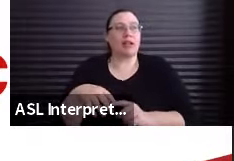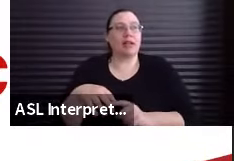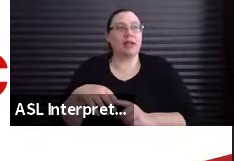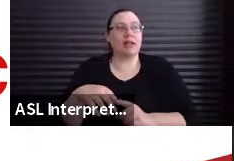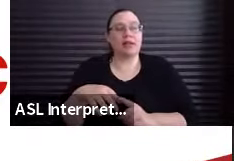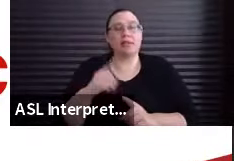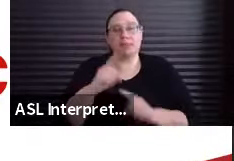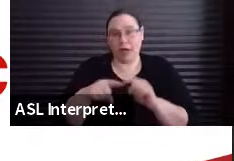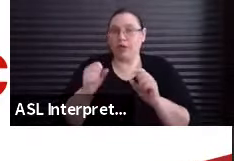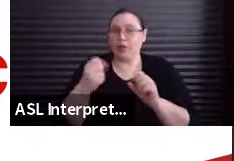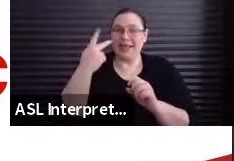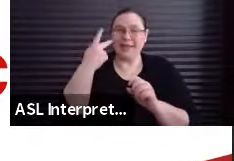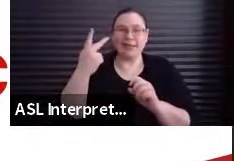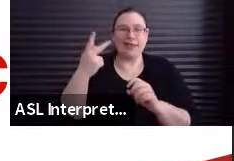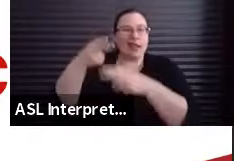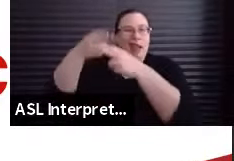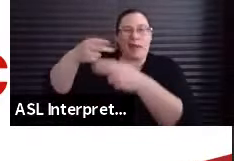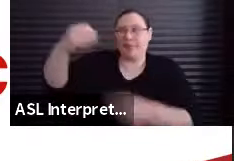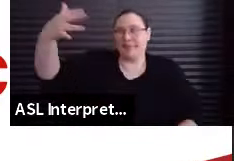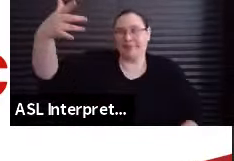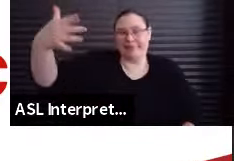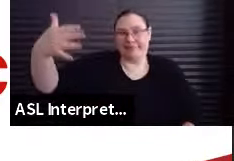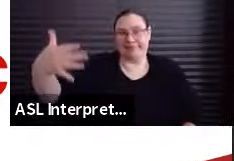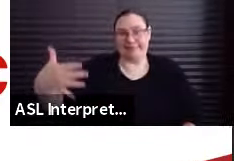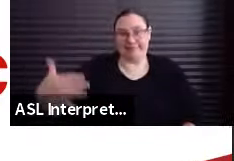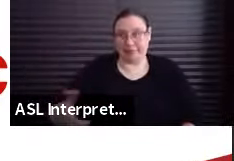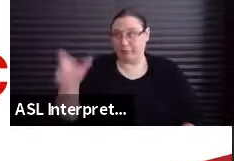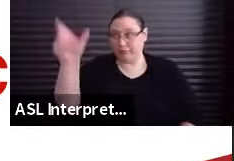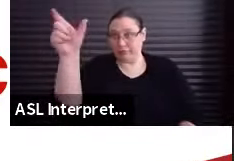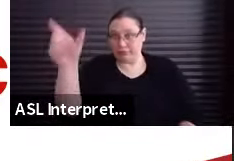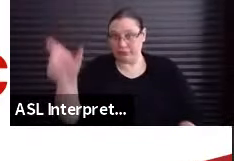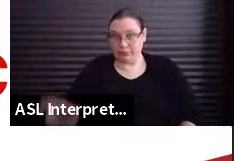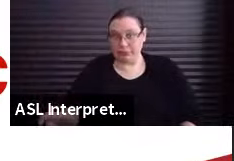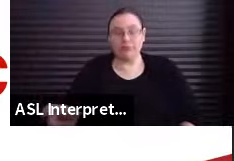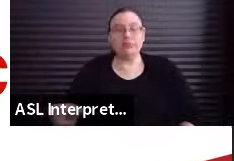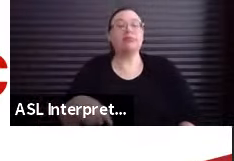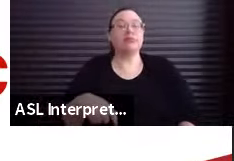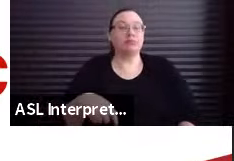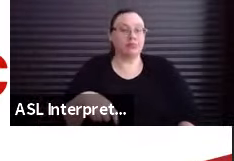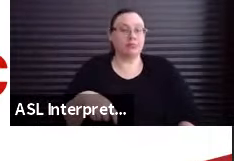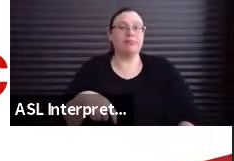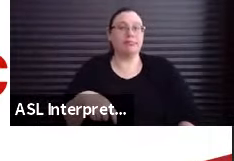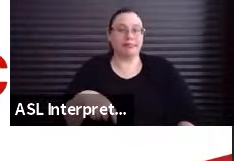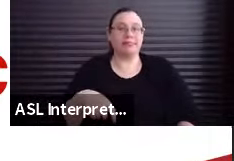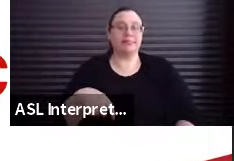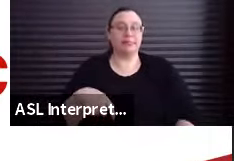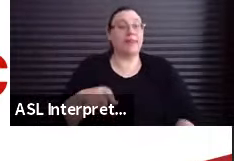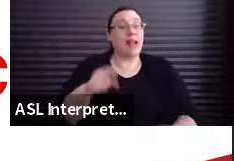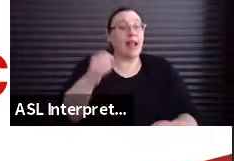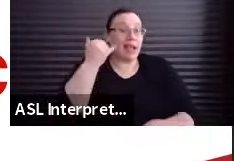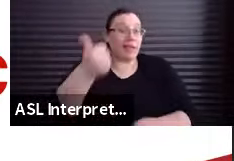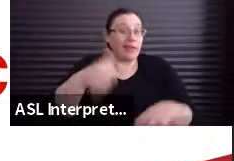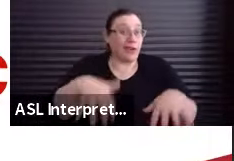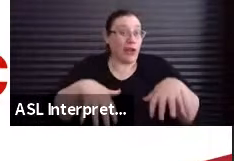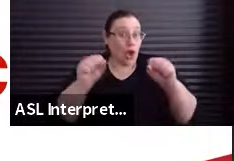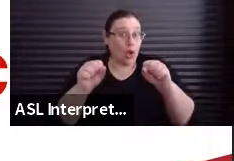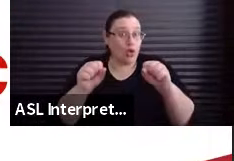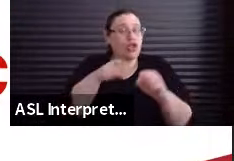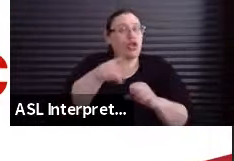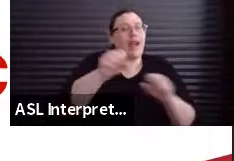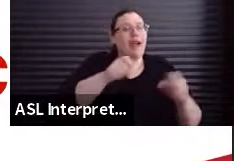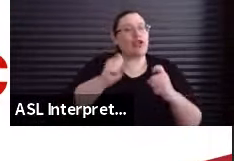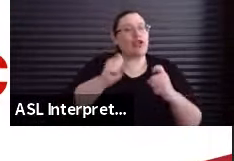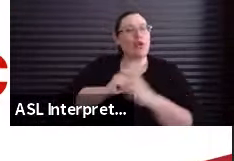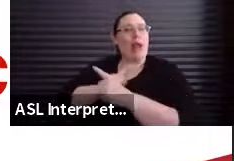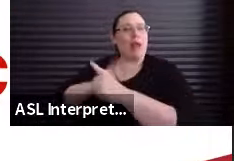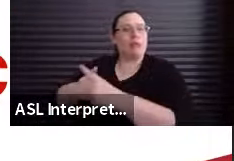You would see everyone's names appear here. And you can even, as the host, mute them on your